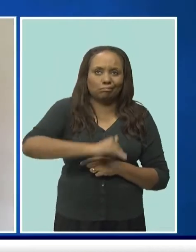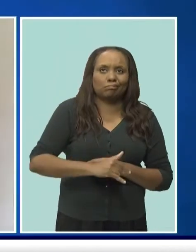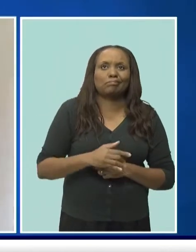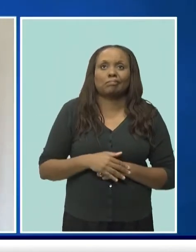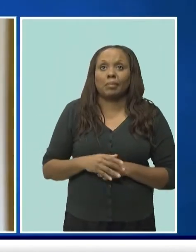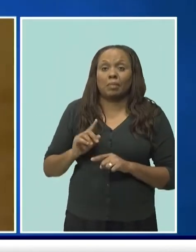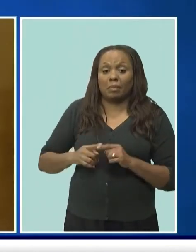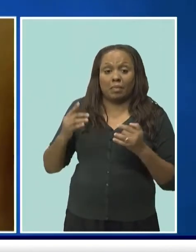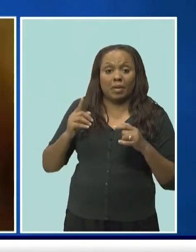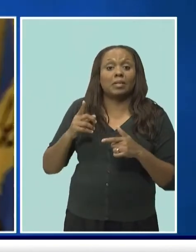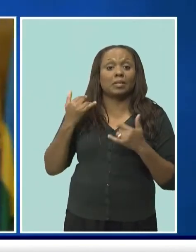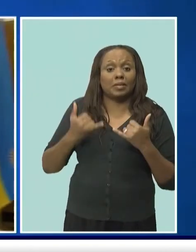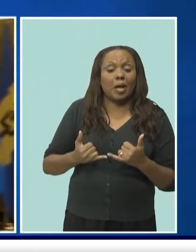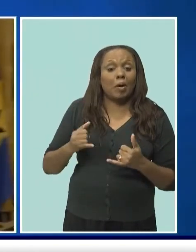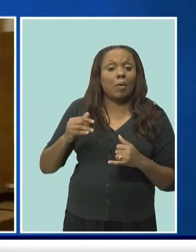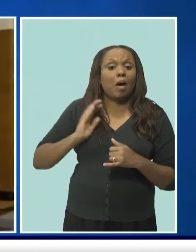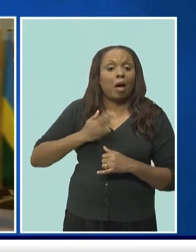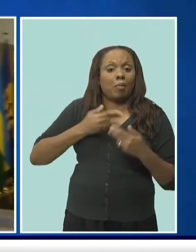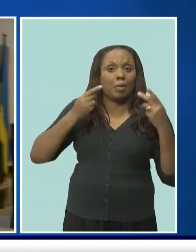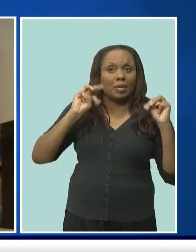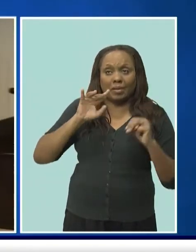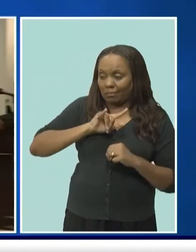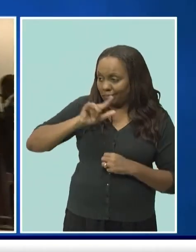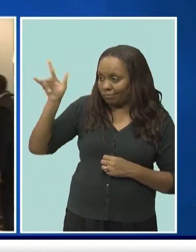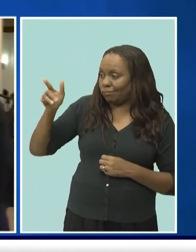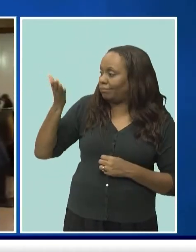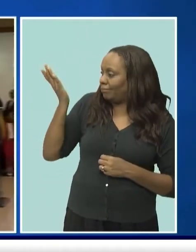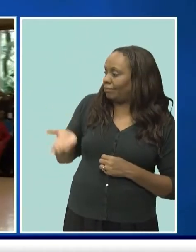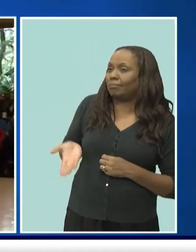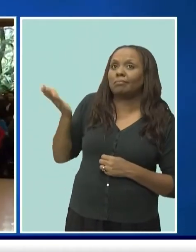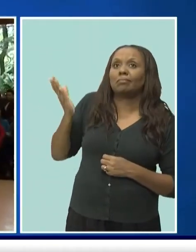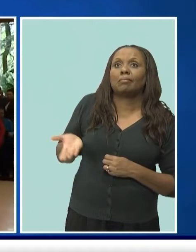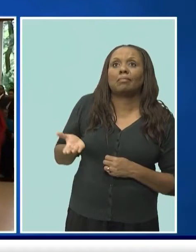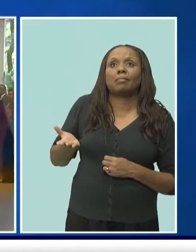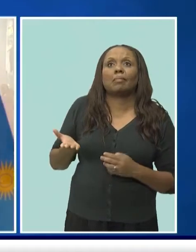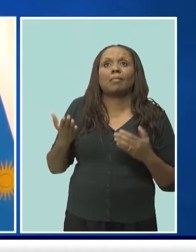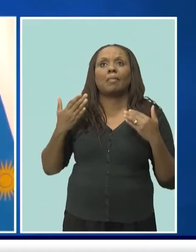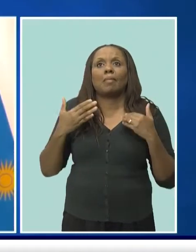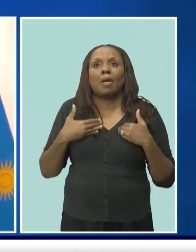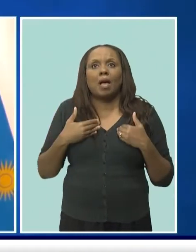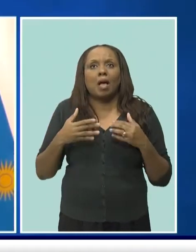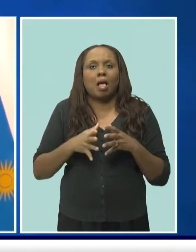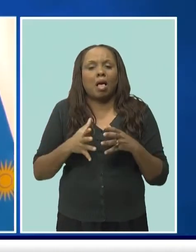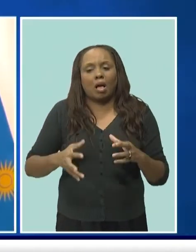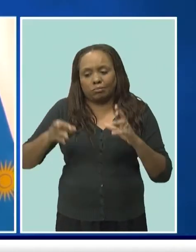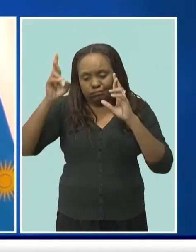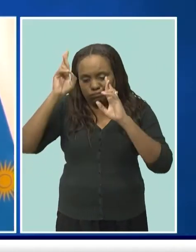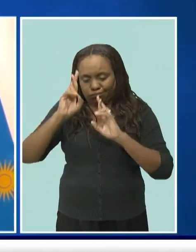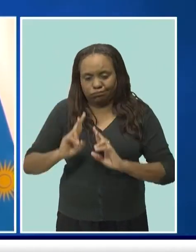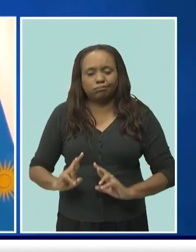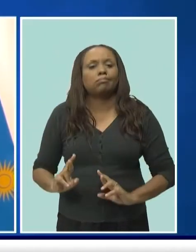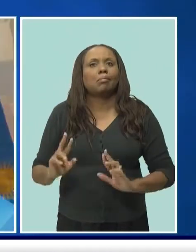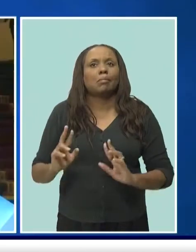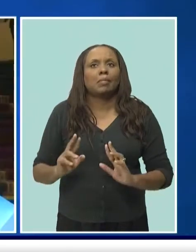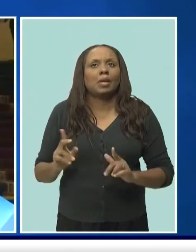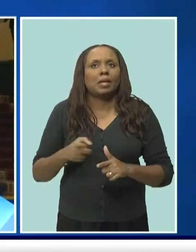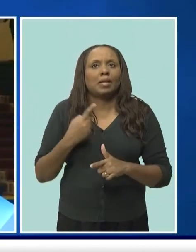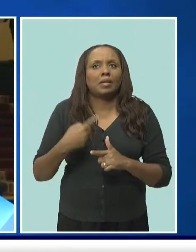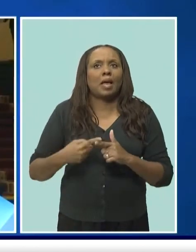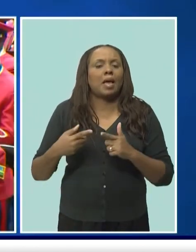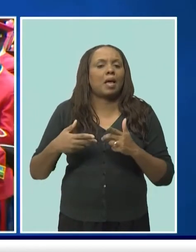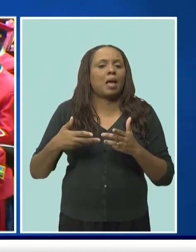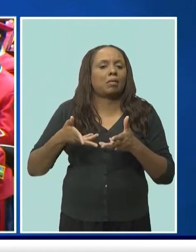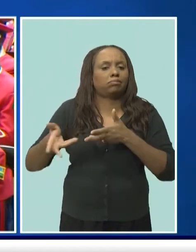residence of the President of Rwanda, was accorded a guard of honor. The two leaders then engaged in bilateral